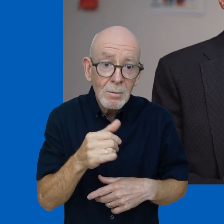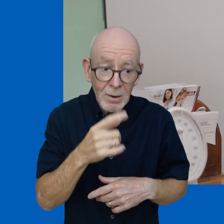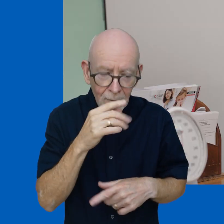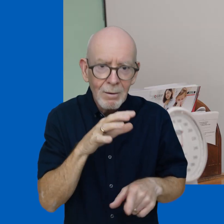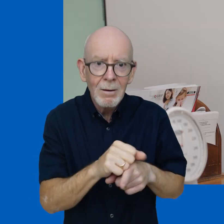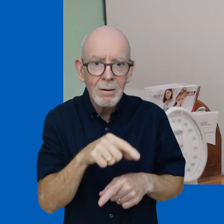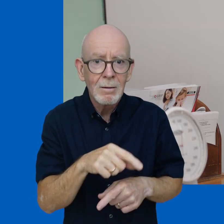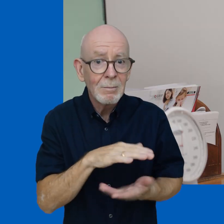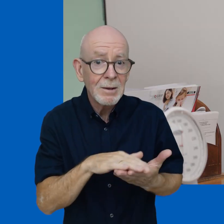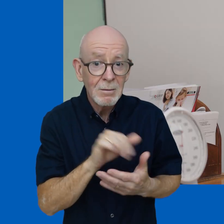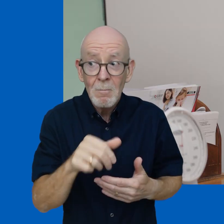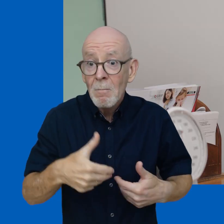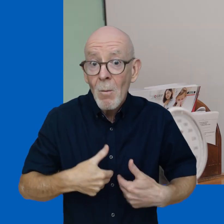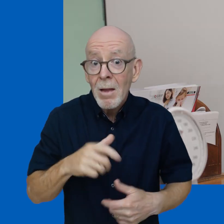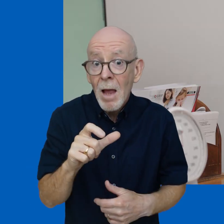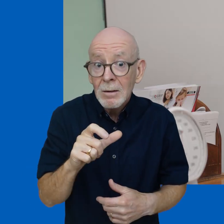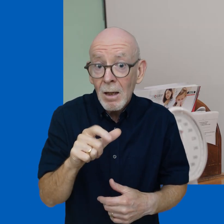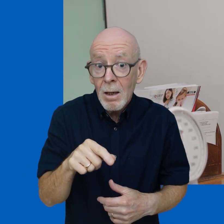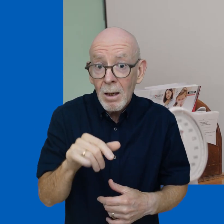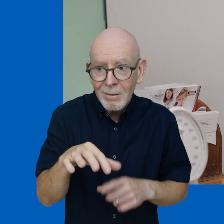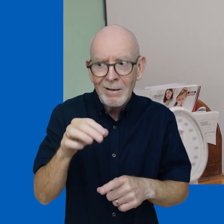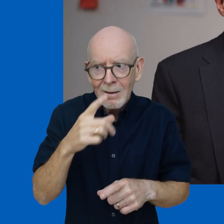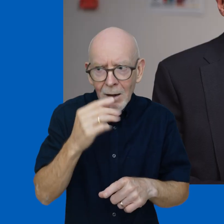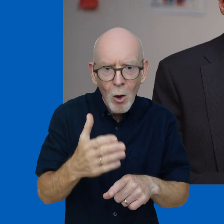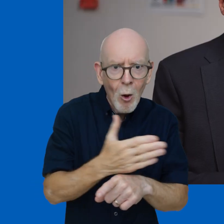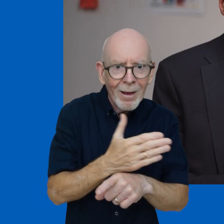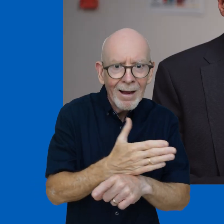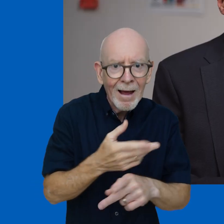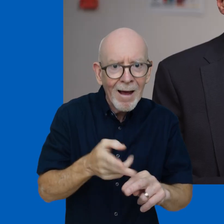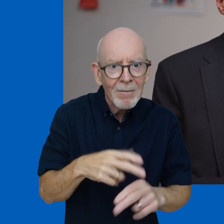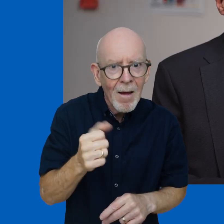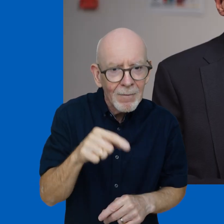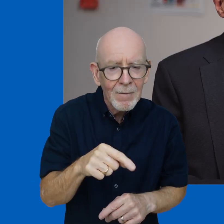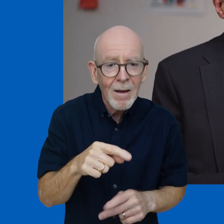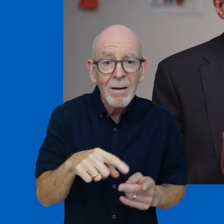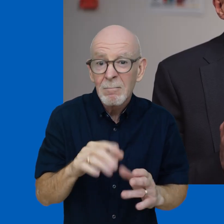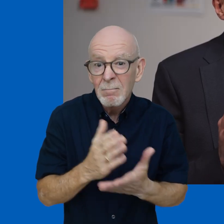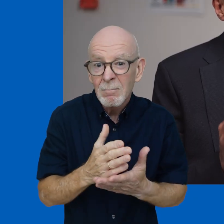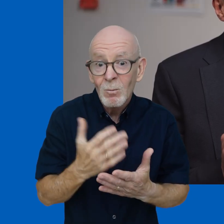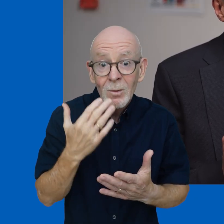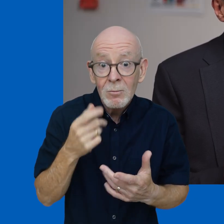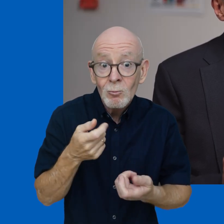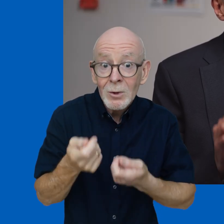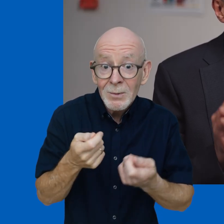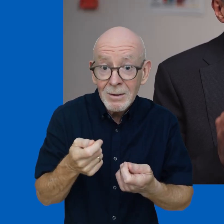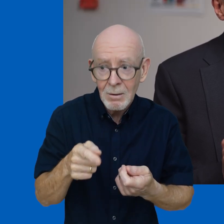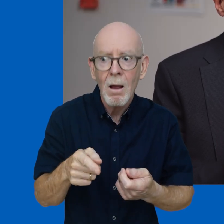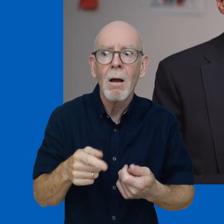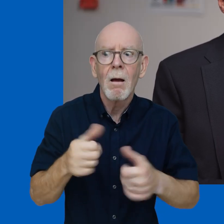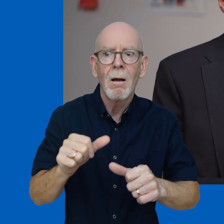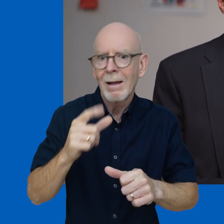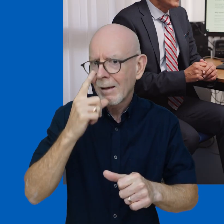cancer. This means that bowel cancer is picked up at an earlier stage when there are no symptoms, and this is when treatment can be the